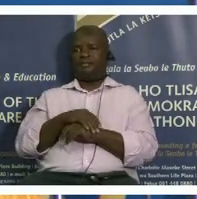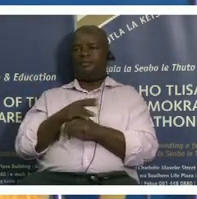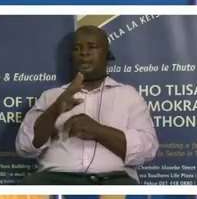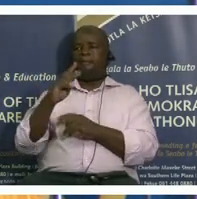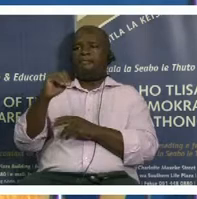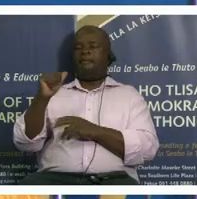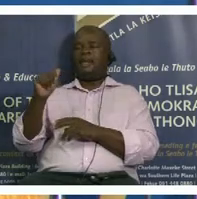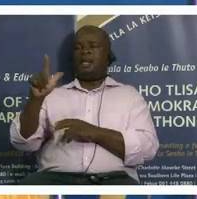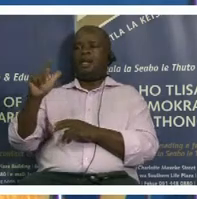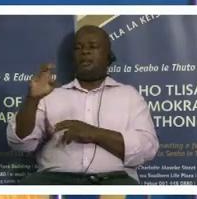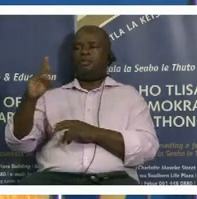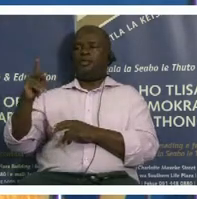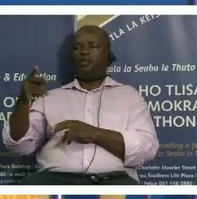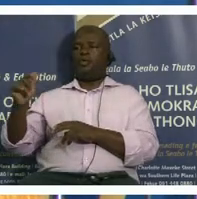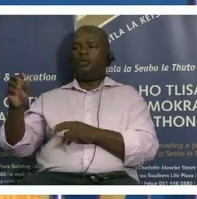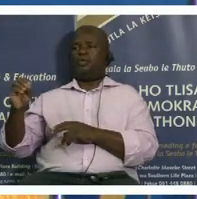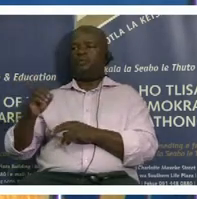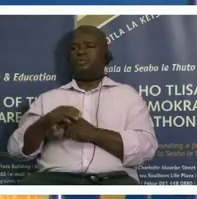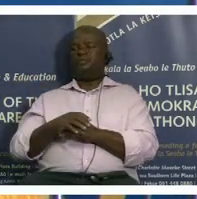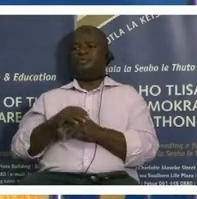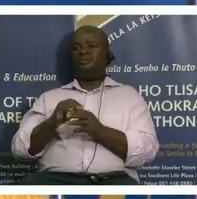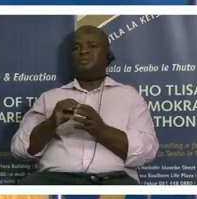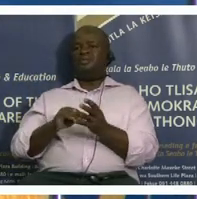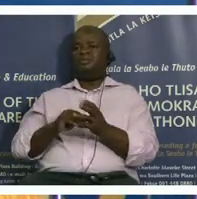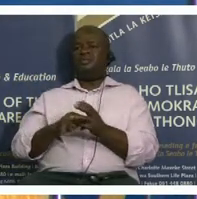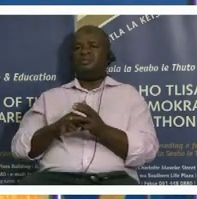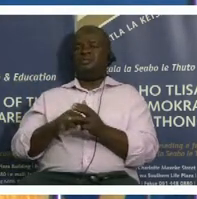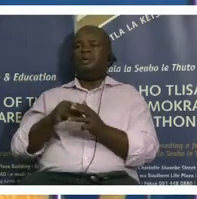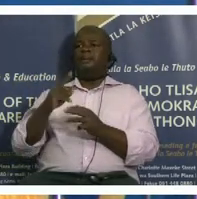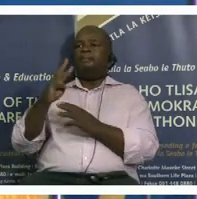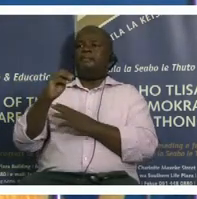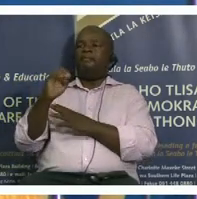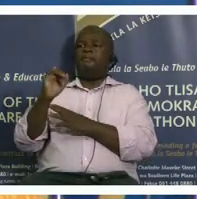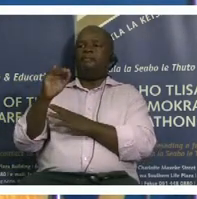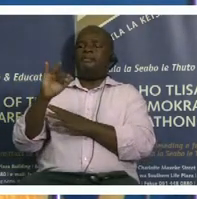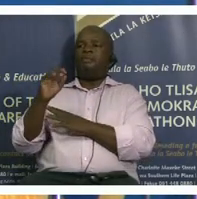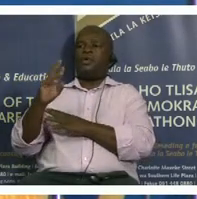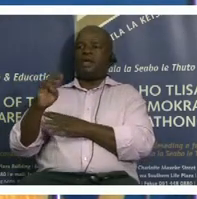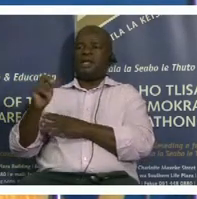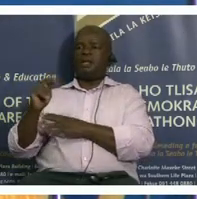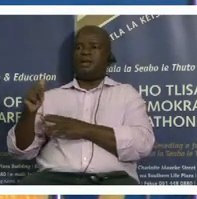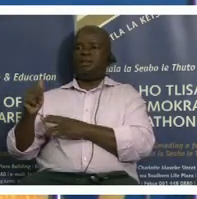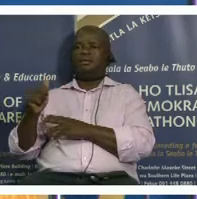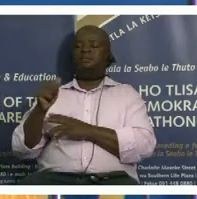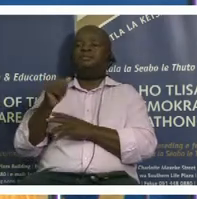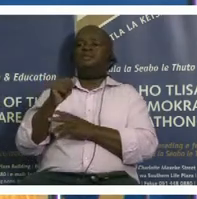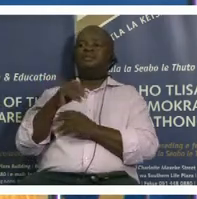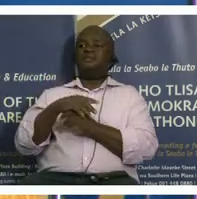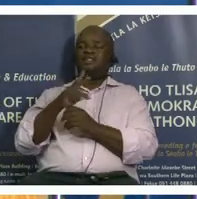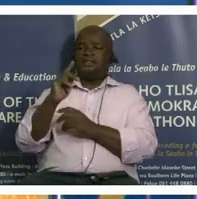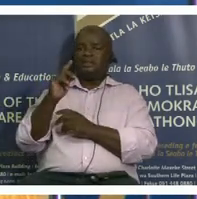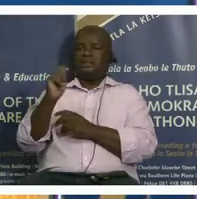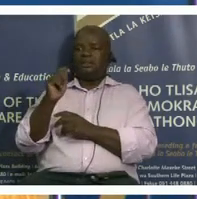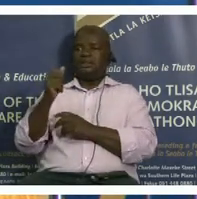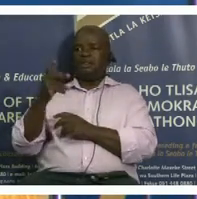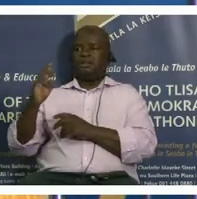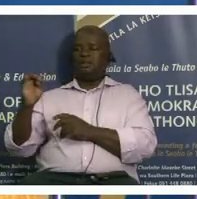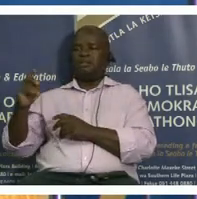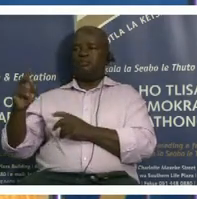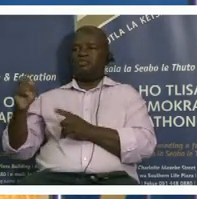Malebogo Primary School in Lejweliputswa, Morena Tsuisi Primary School in Thabo Mofutsanyana,